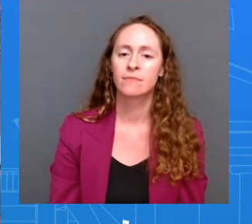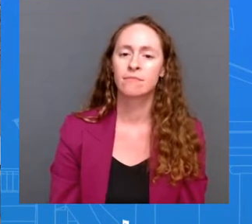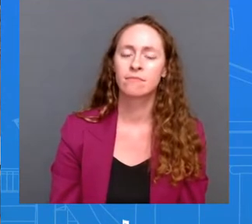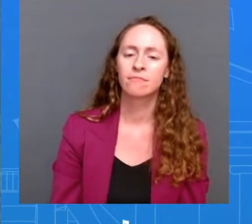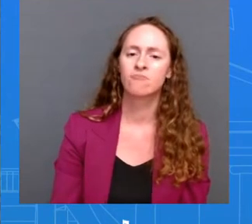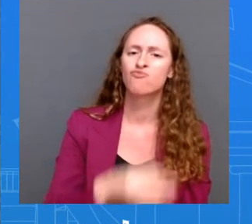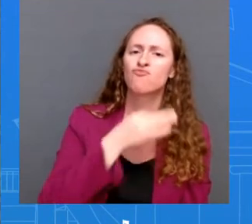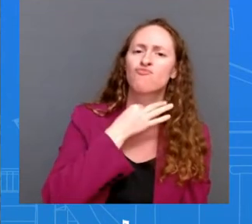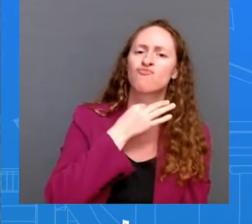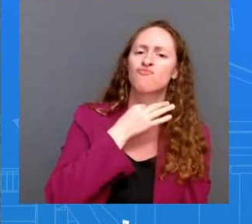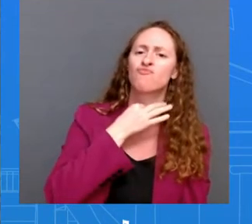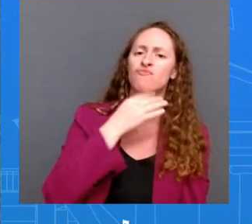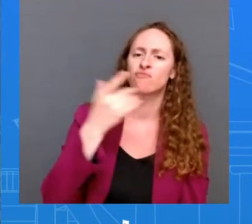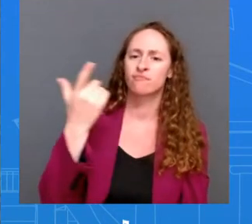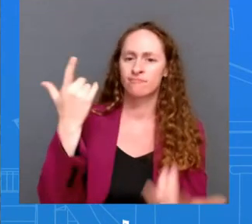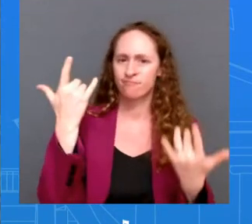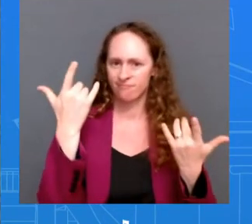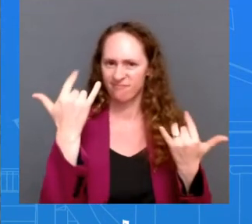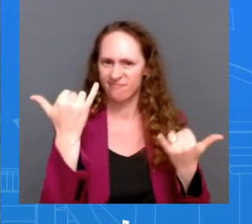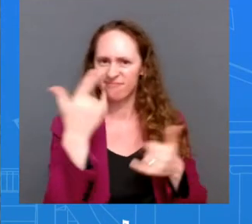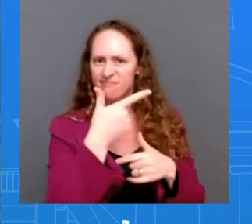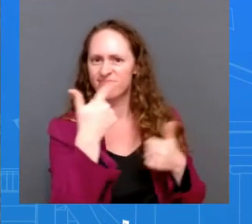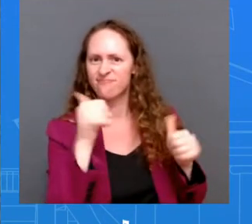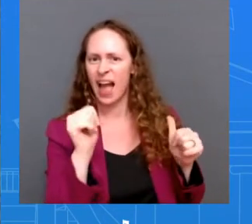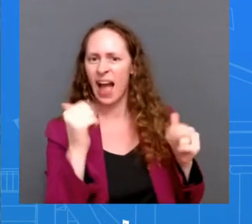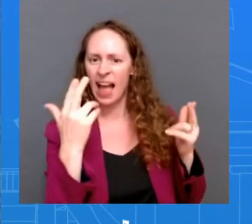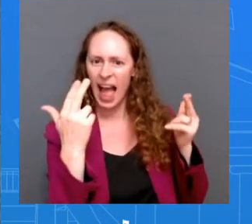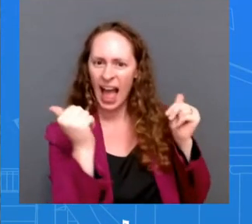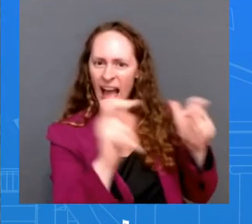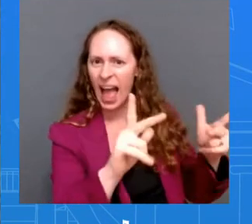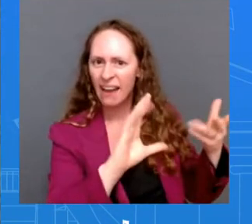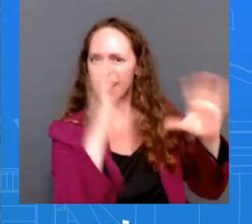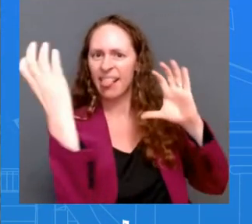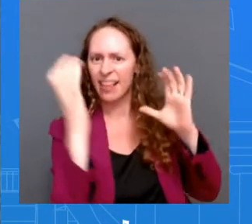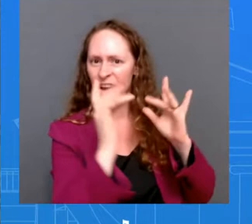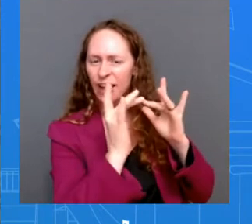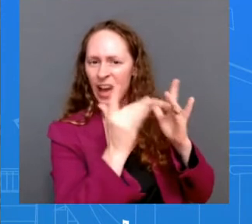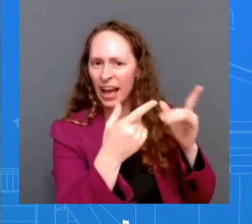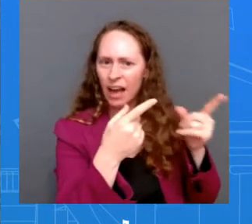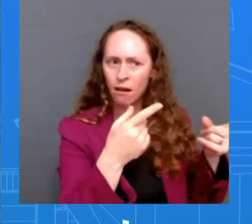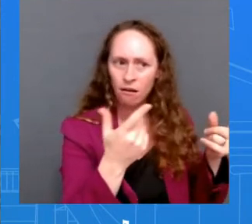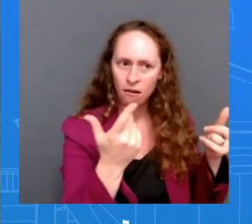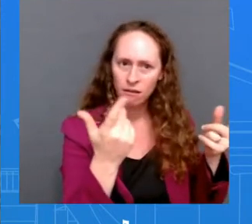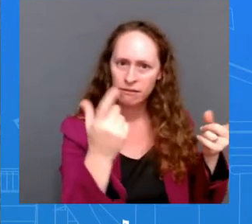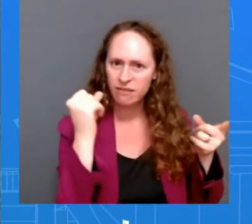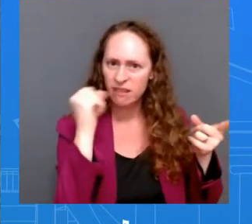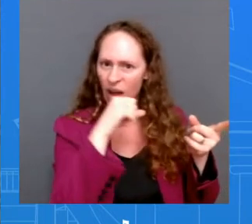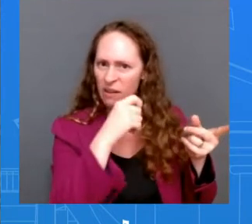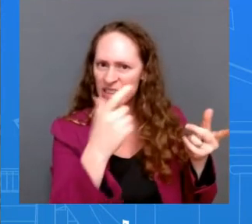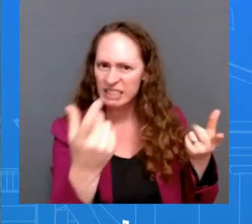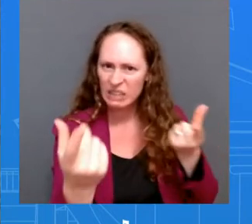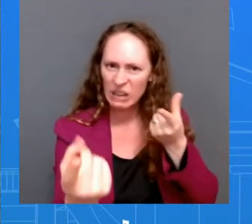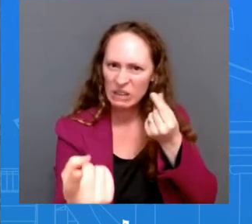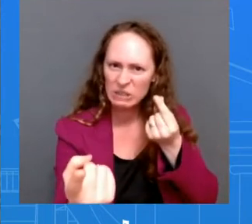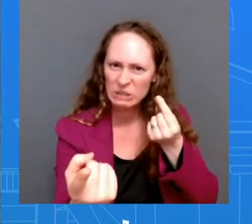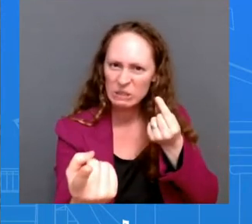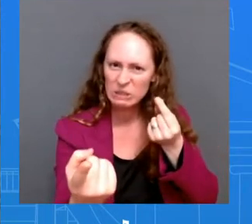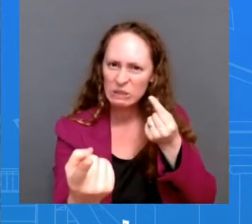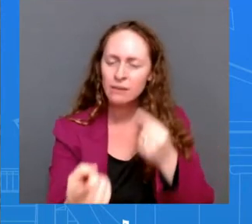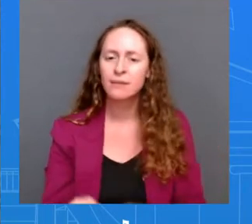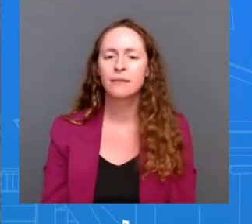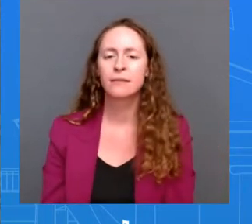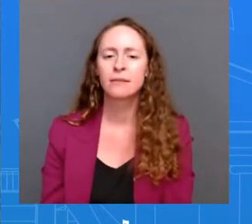about. Yeah, look, I for lots of good reasons, we don't talk about steps we